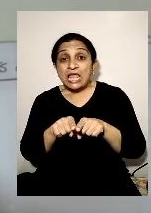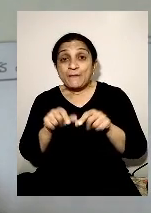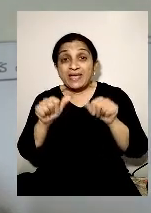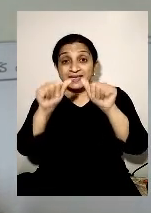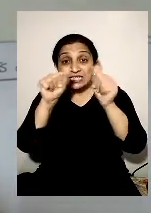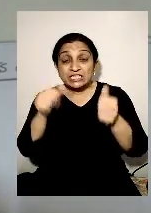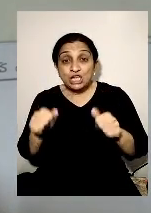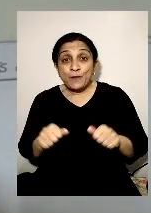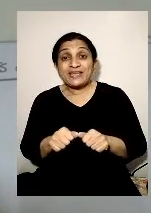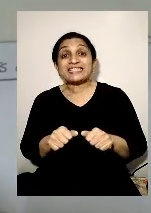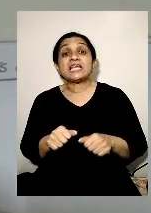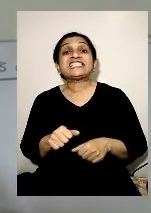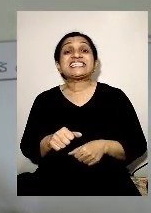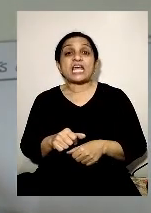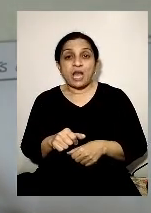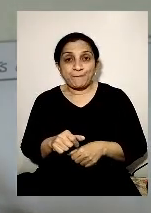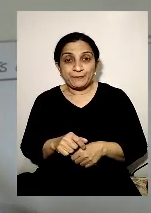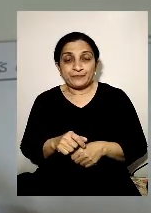is the shape